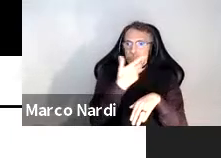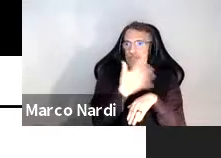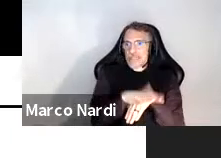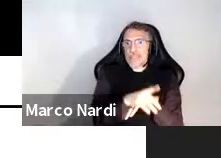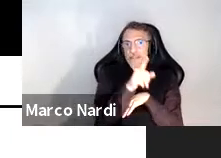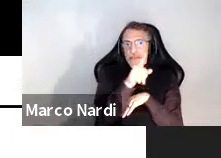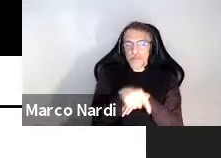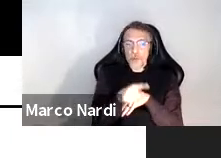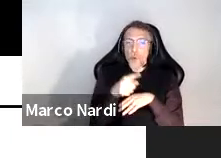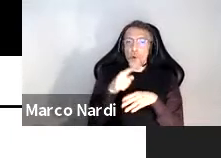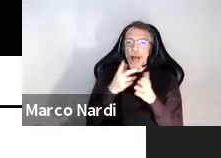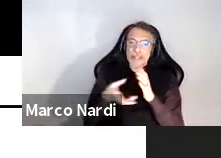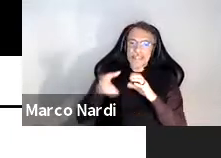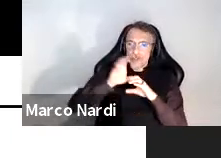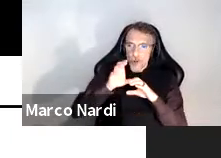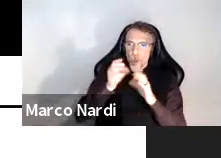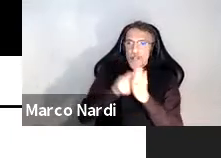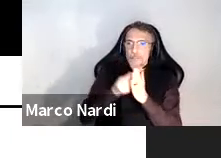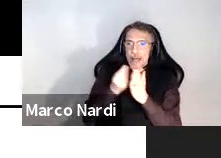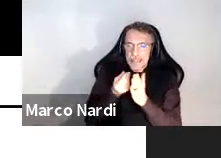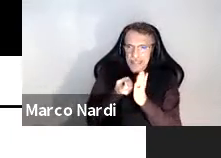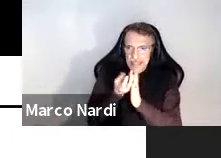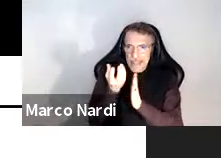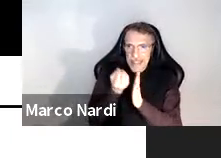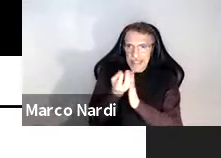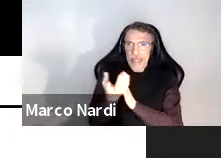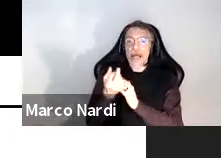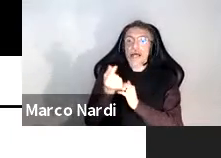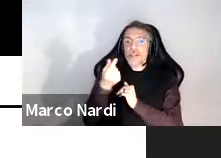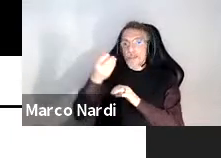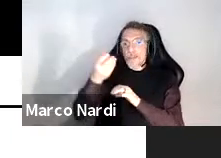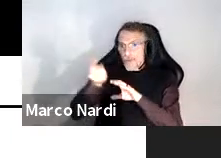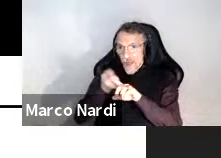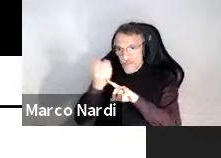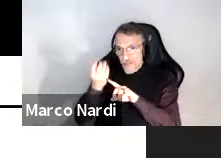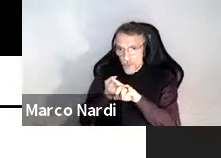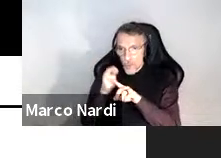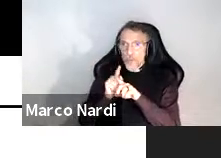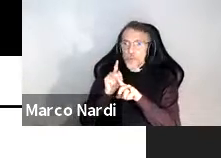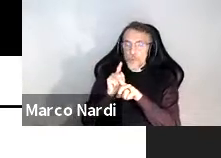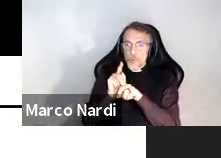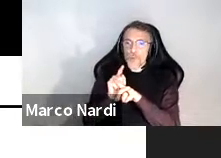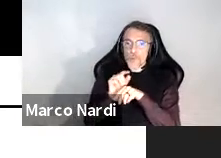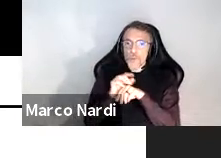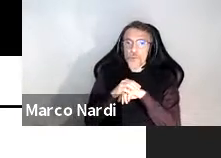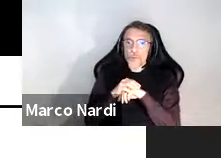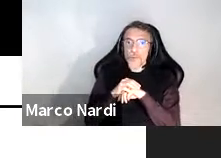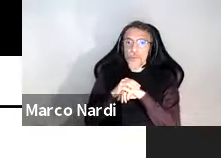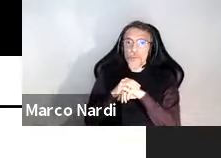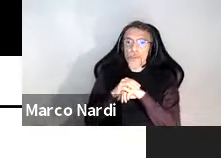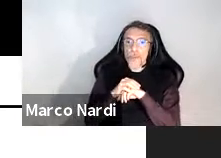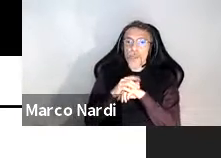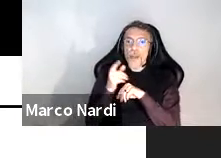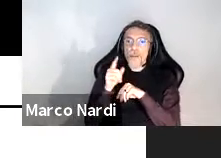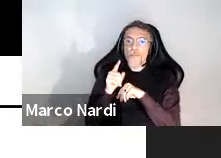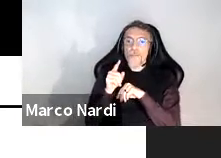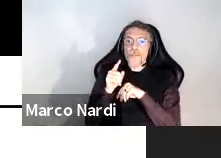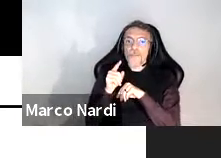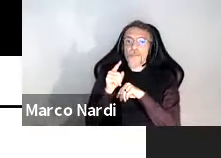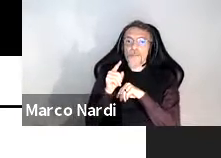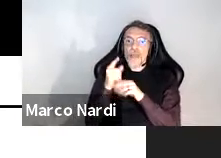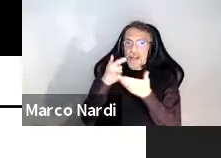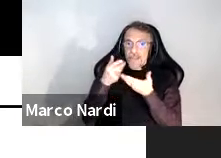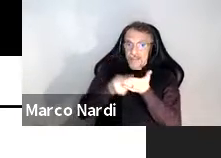additional spending and some foregone revenue that all the countries had to also suffer from. And then, of course, the